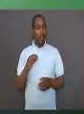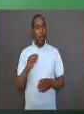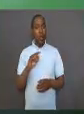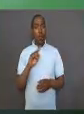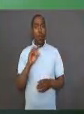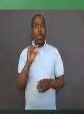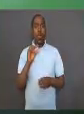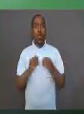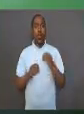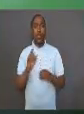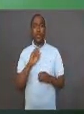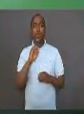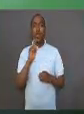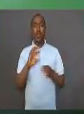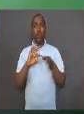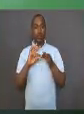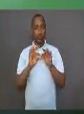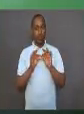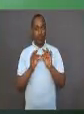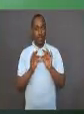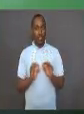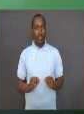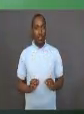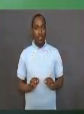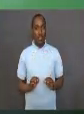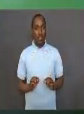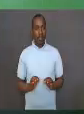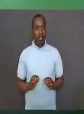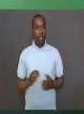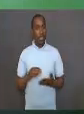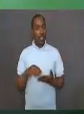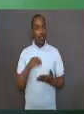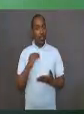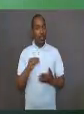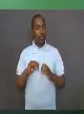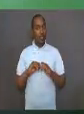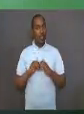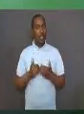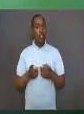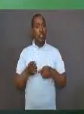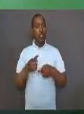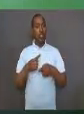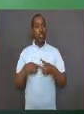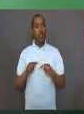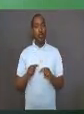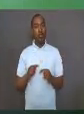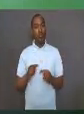a microorganism is and learned about how it was